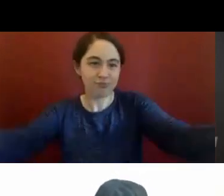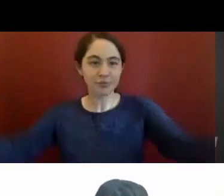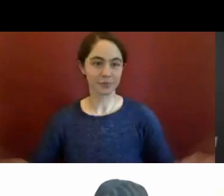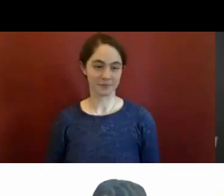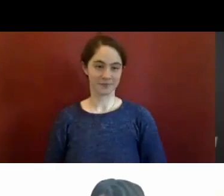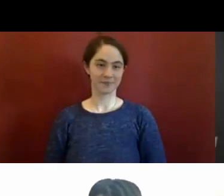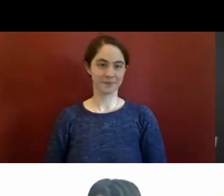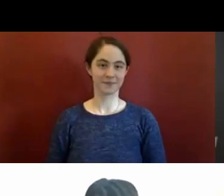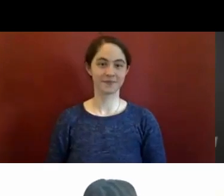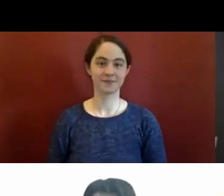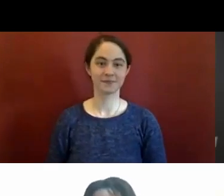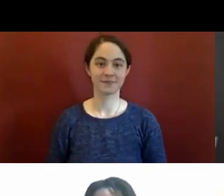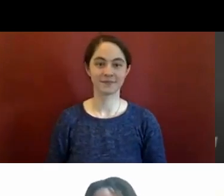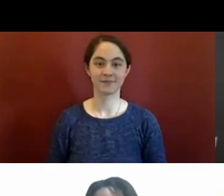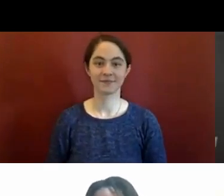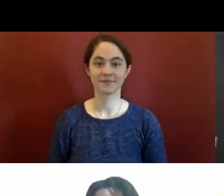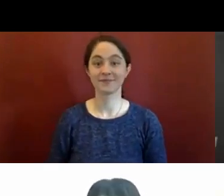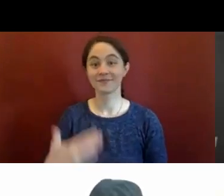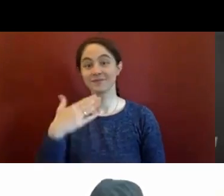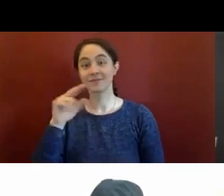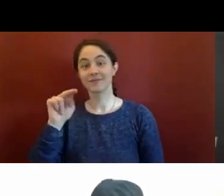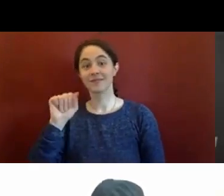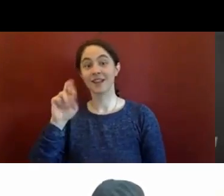Okay, good night.